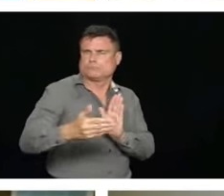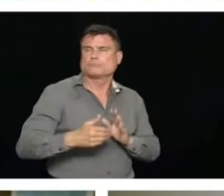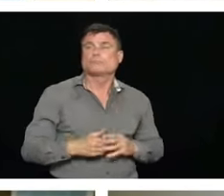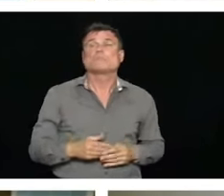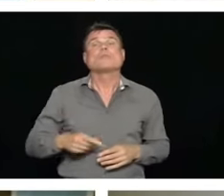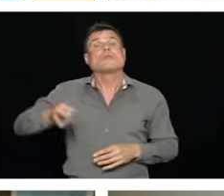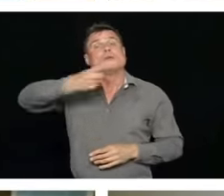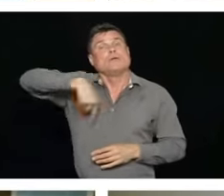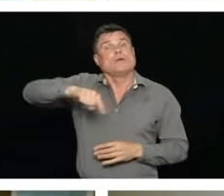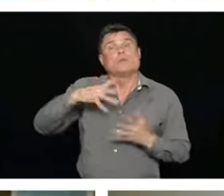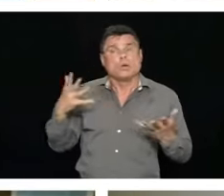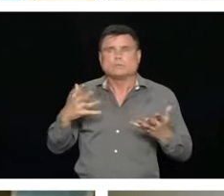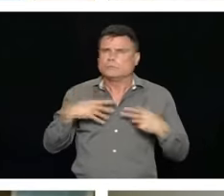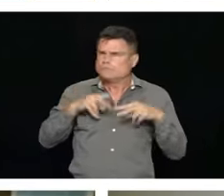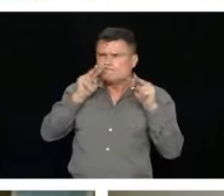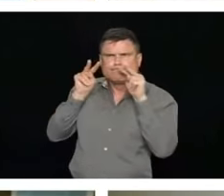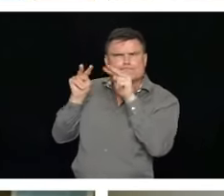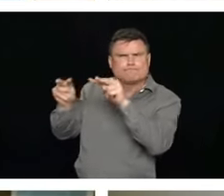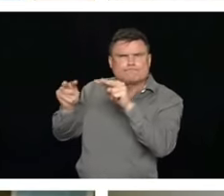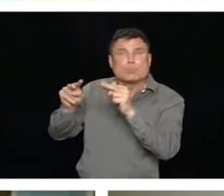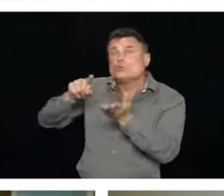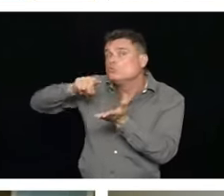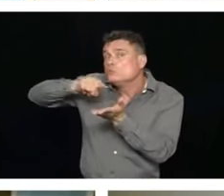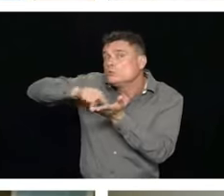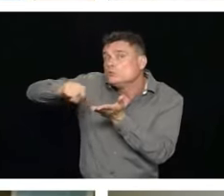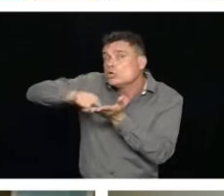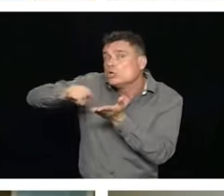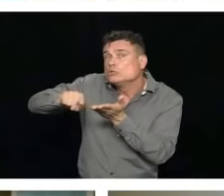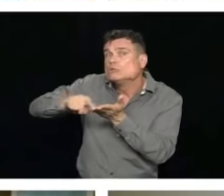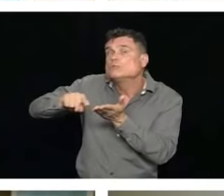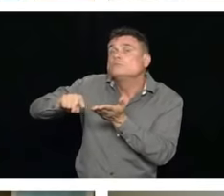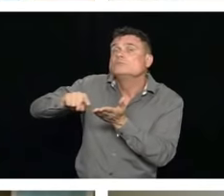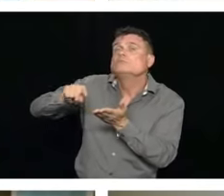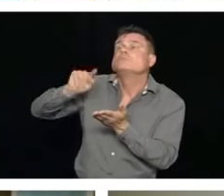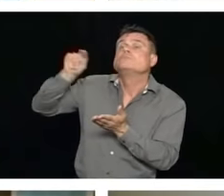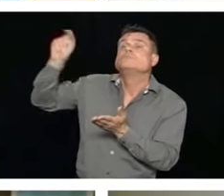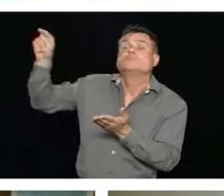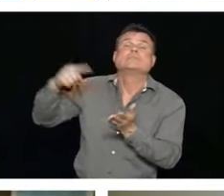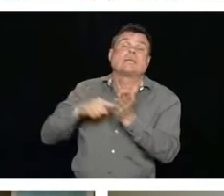BC Children's Hospital, Dr. Laura Sove, a team at